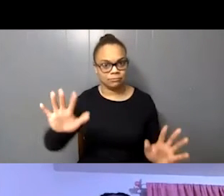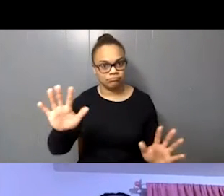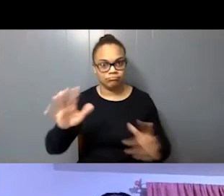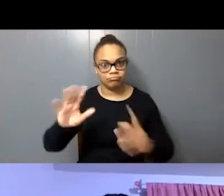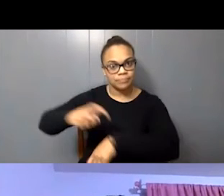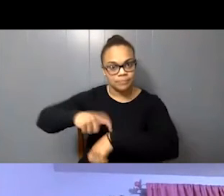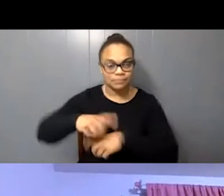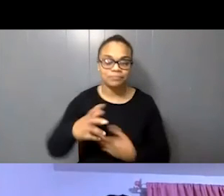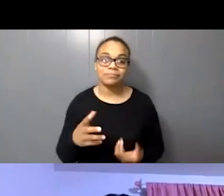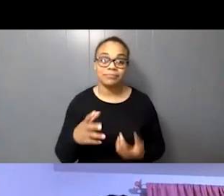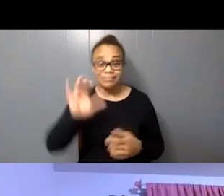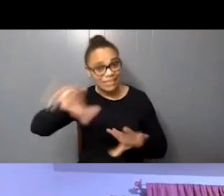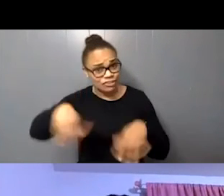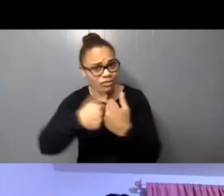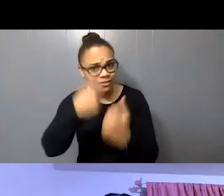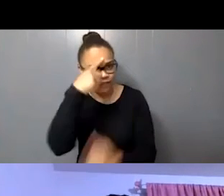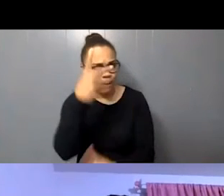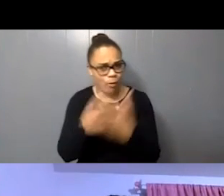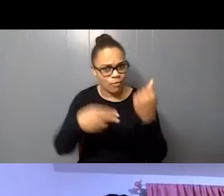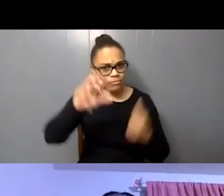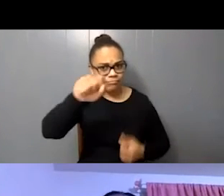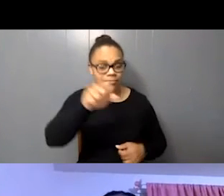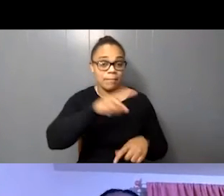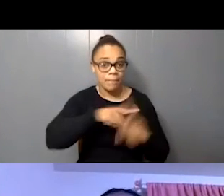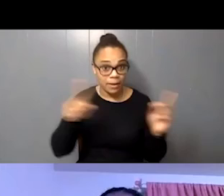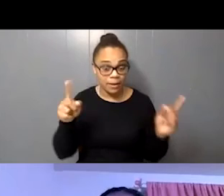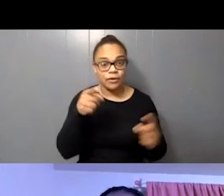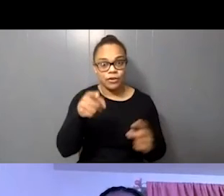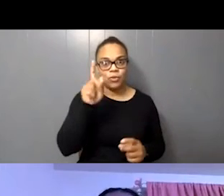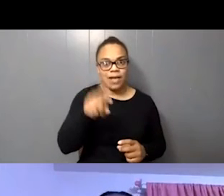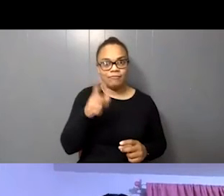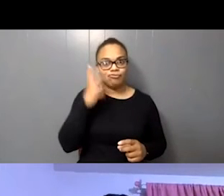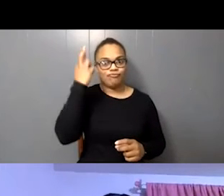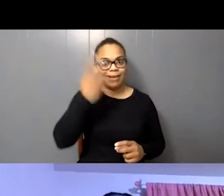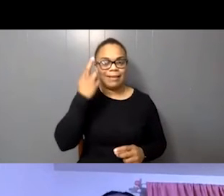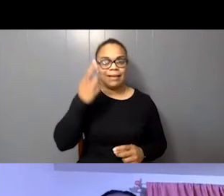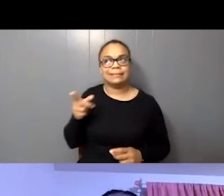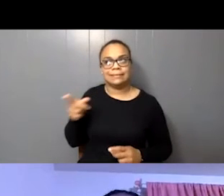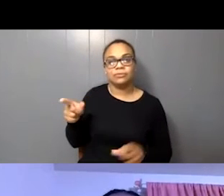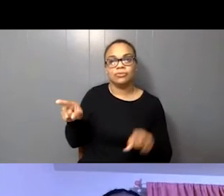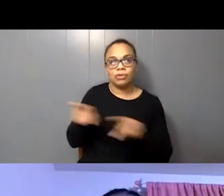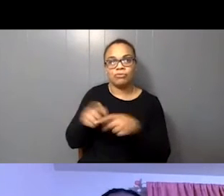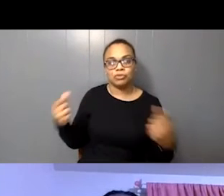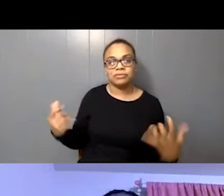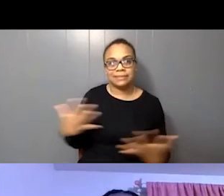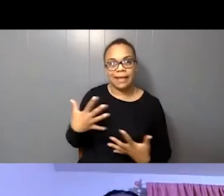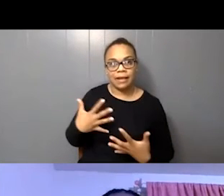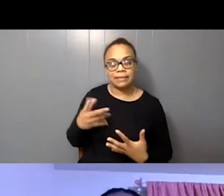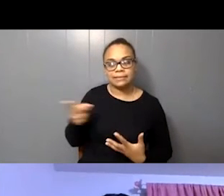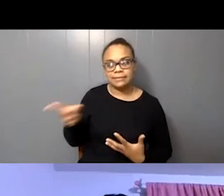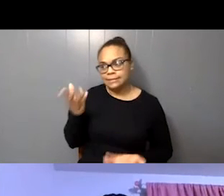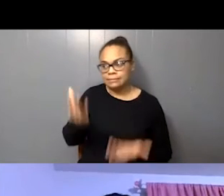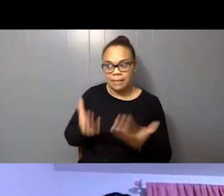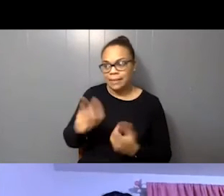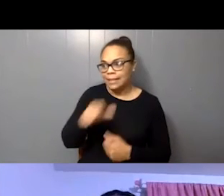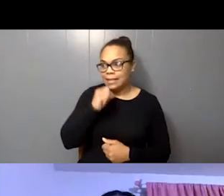Absolutely, but you have to make sure that you realize that they're also scared and they might not fully understand themselves too. So you have to give them that space